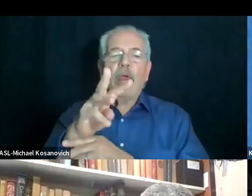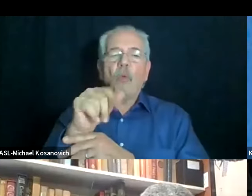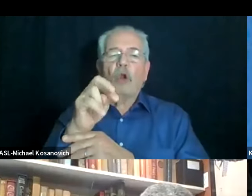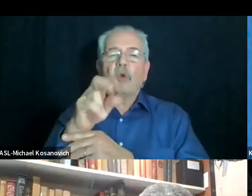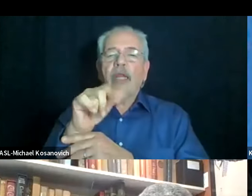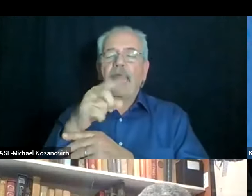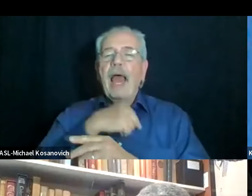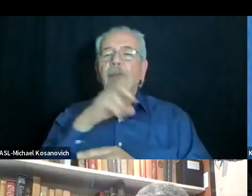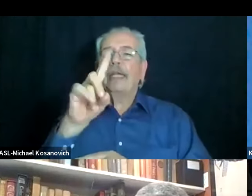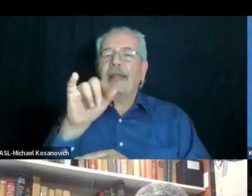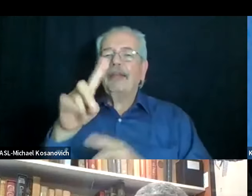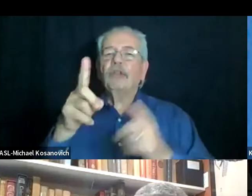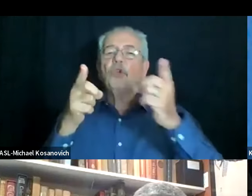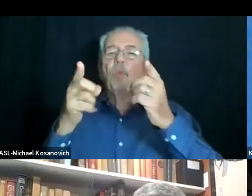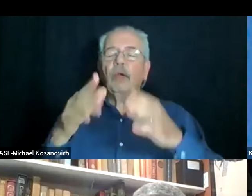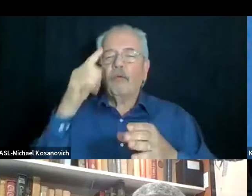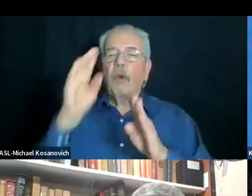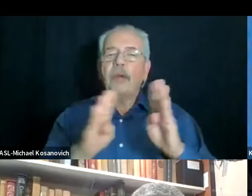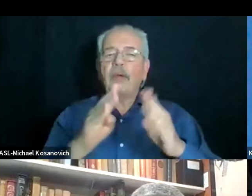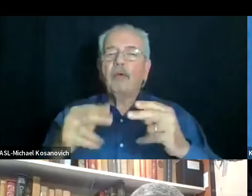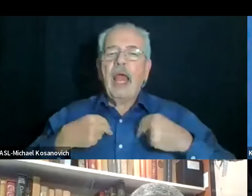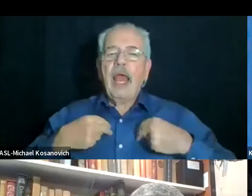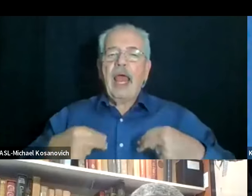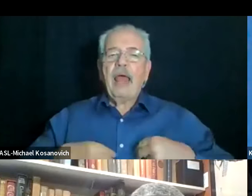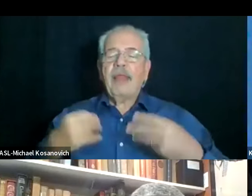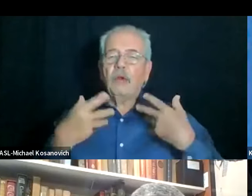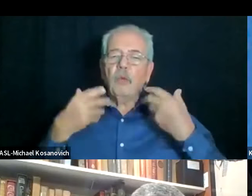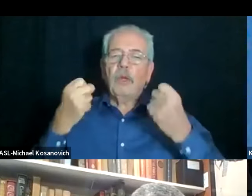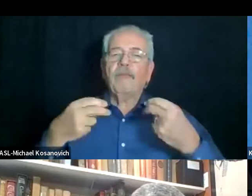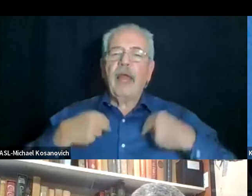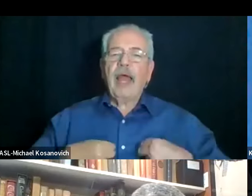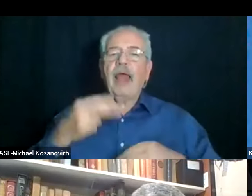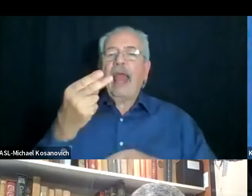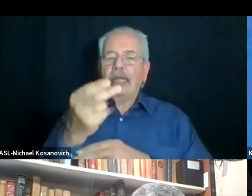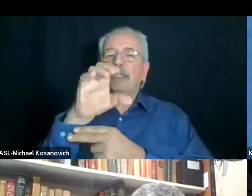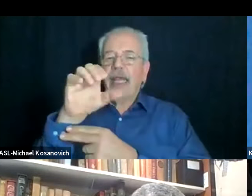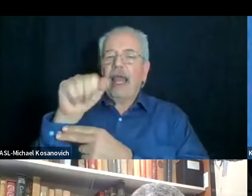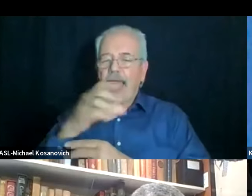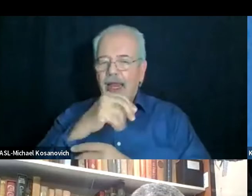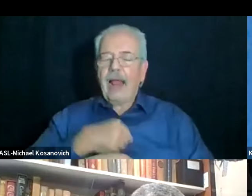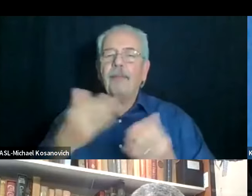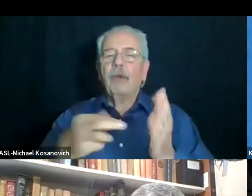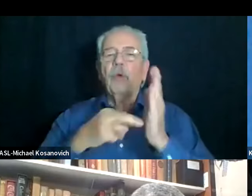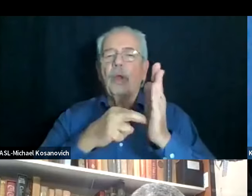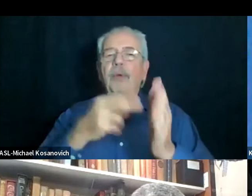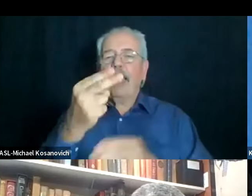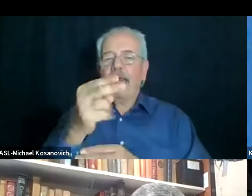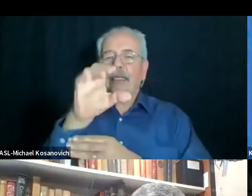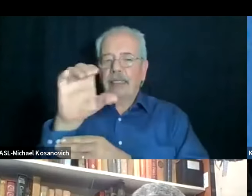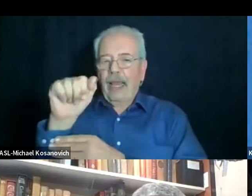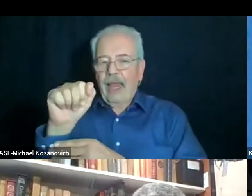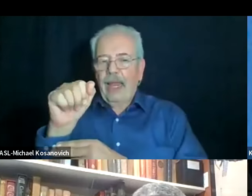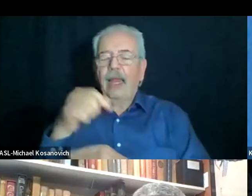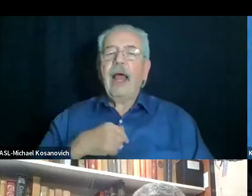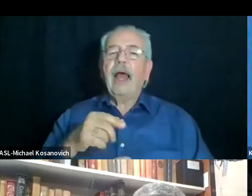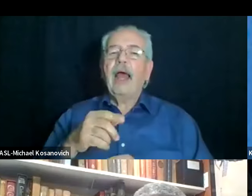the division director of our Division of Behavioral Health and Recovery at the Healthcare Authority, and I am here representing the Healthcare Authority, and I